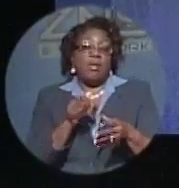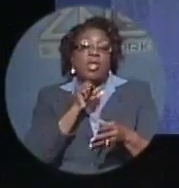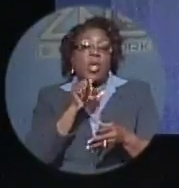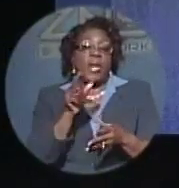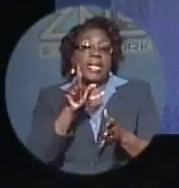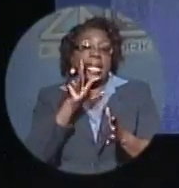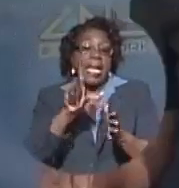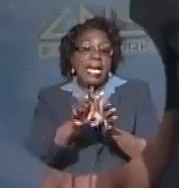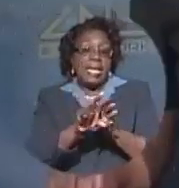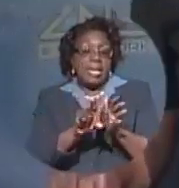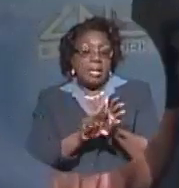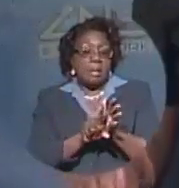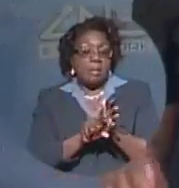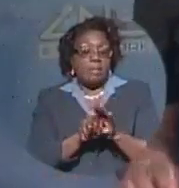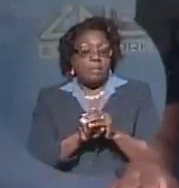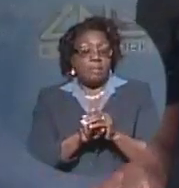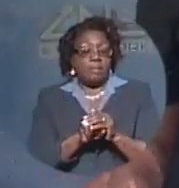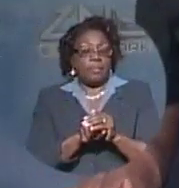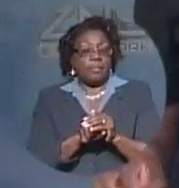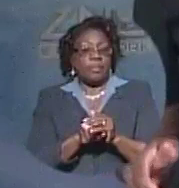the Bahamas.